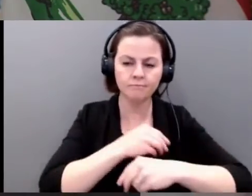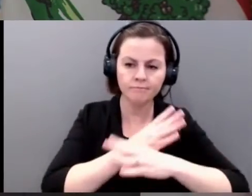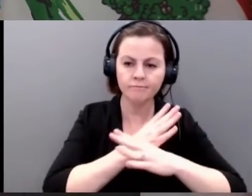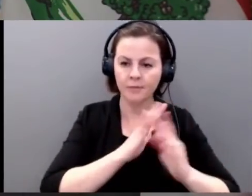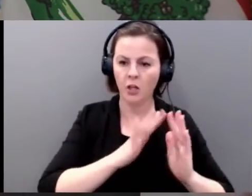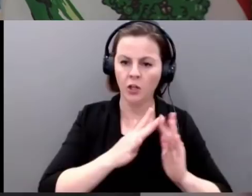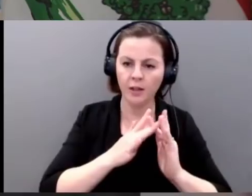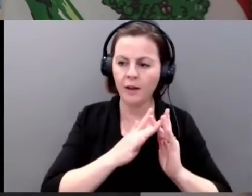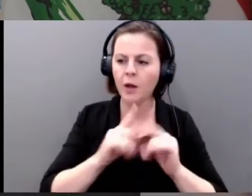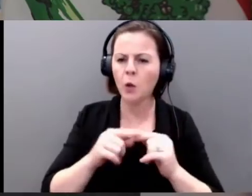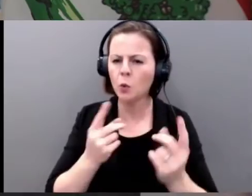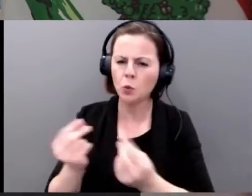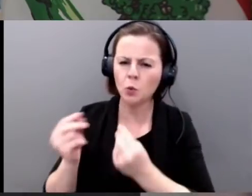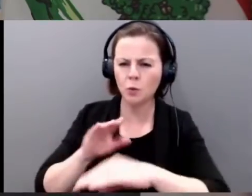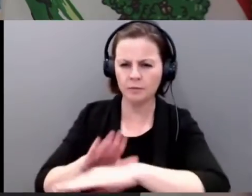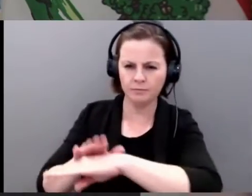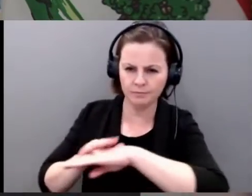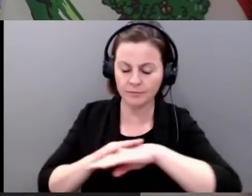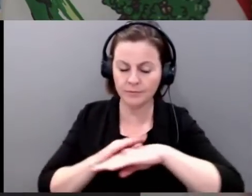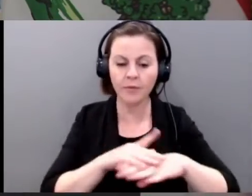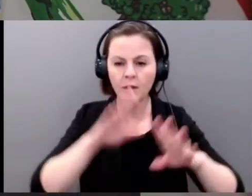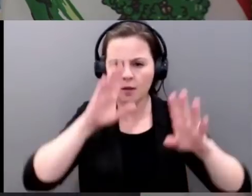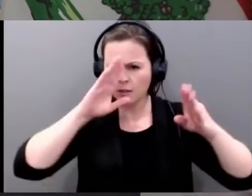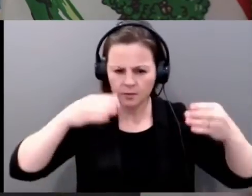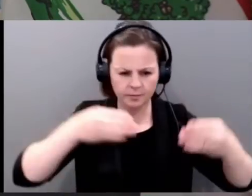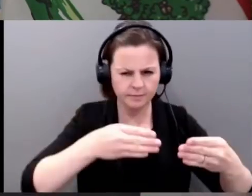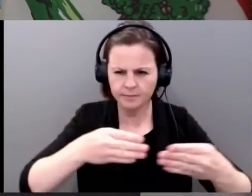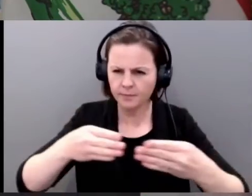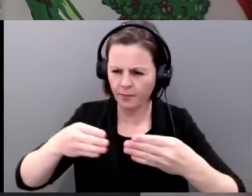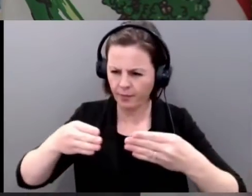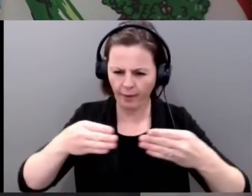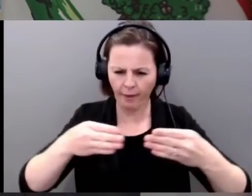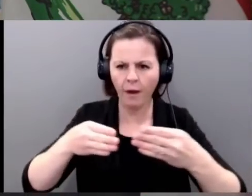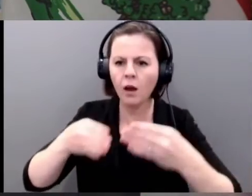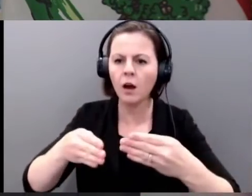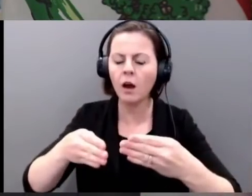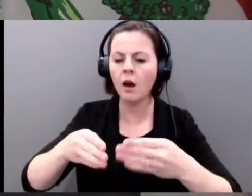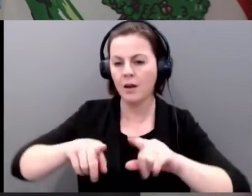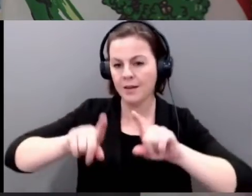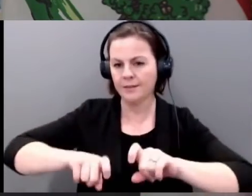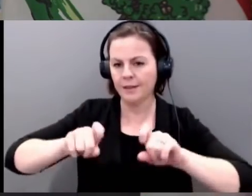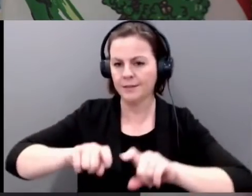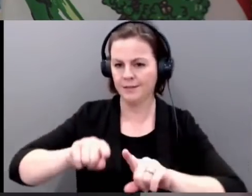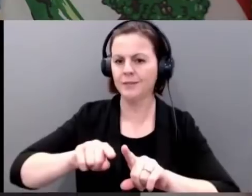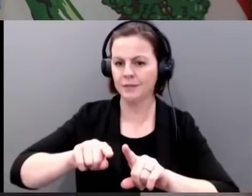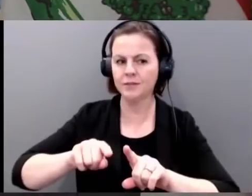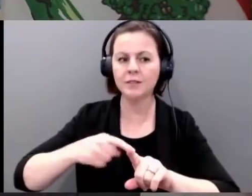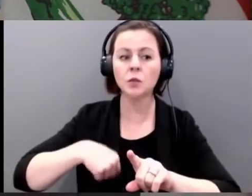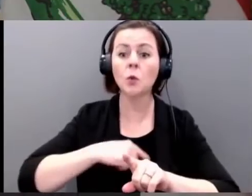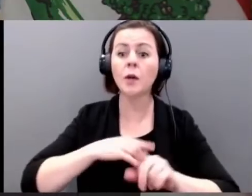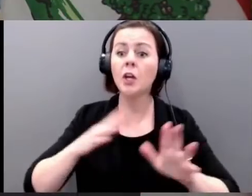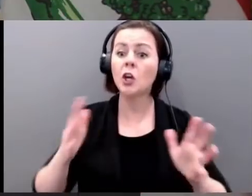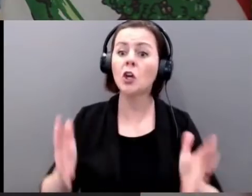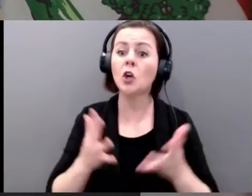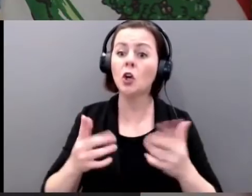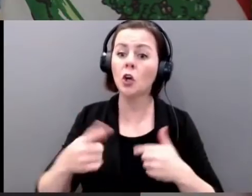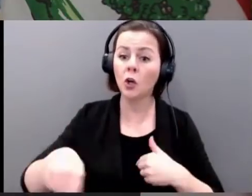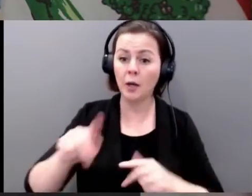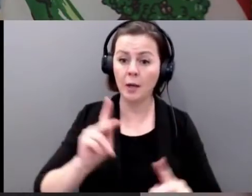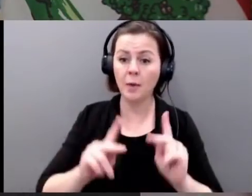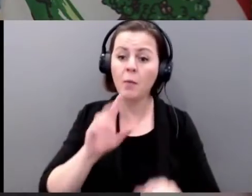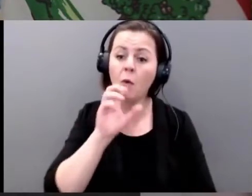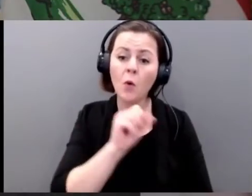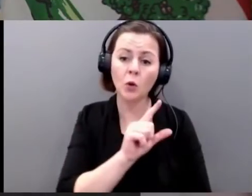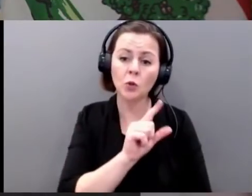The targeted testing based on the epidemiology of the latest cases, we are encouraging all of those between the ages of 20